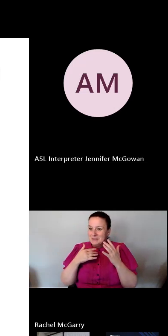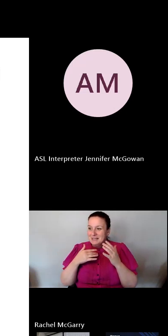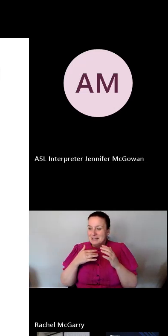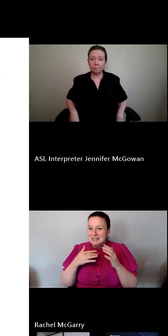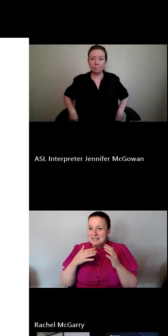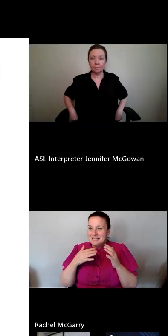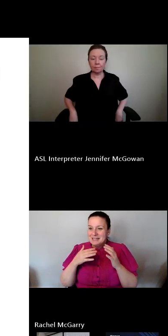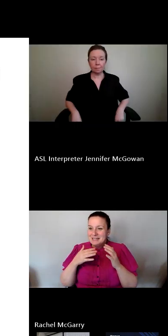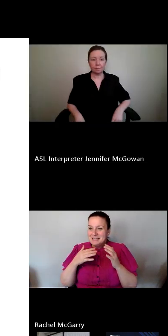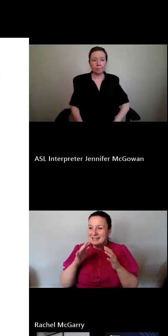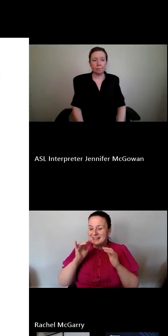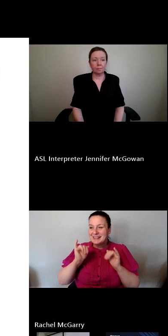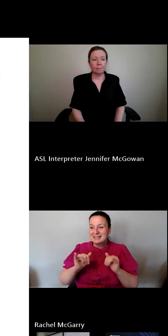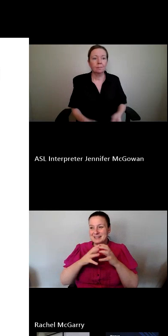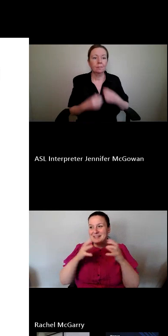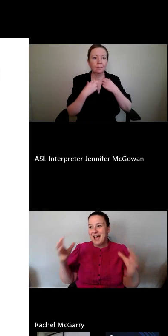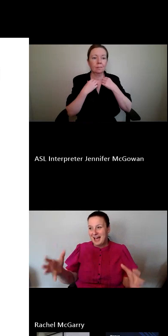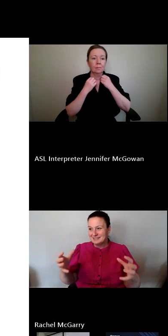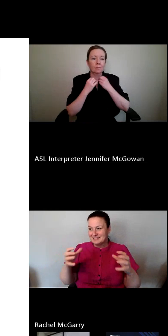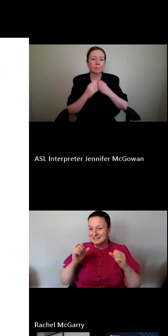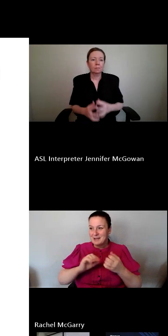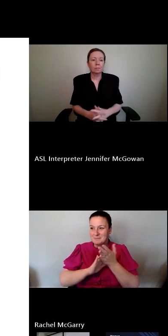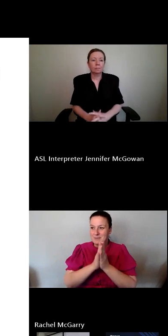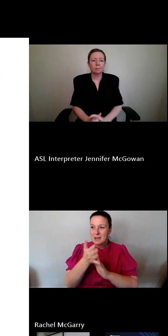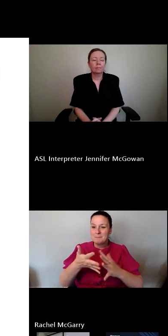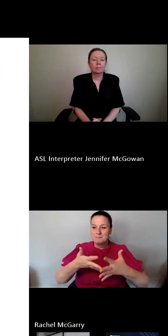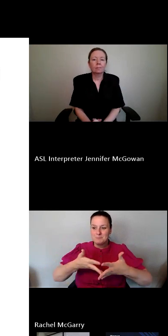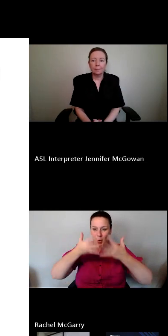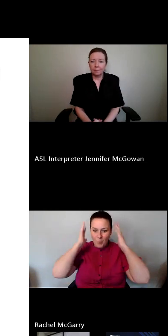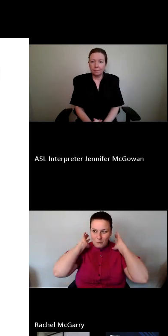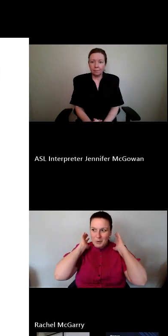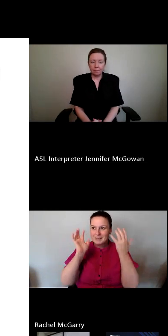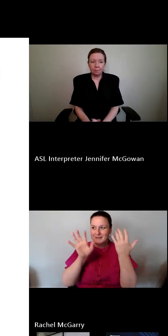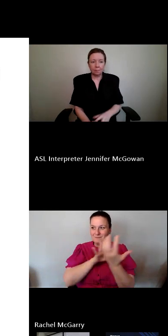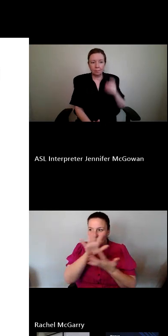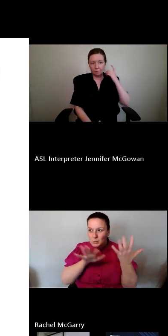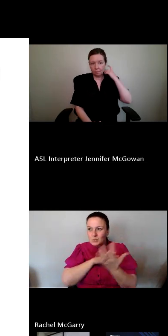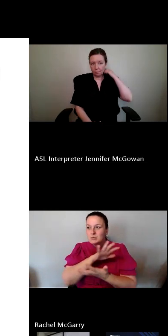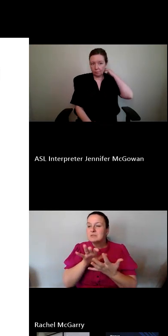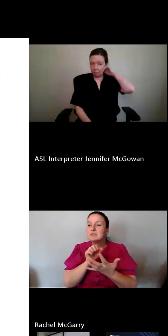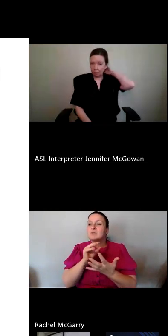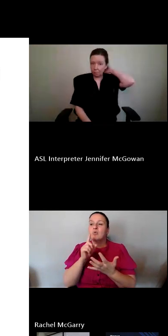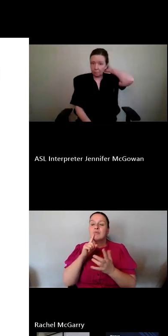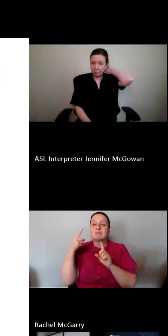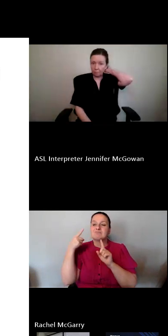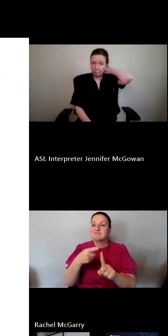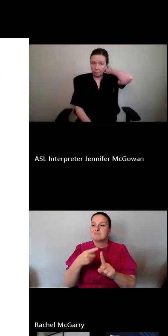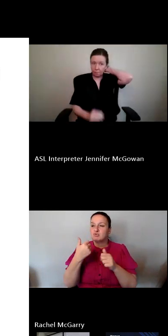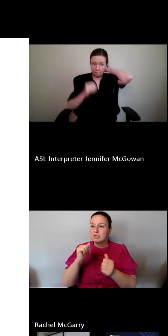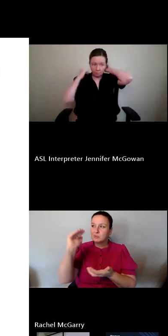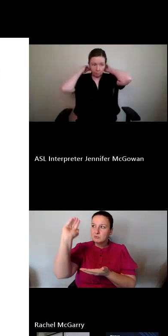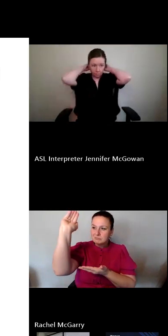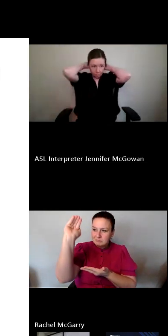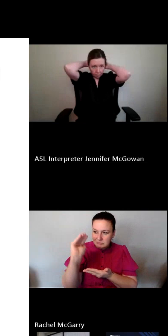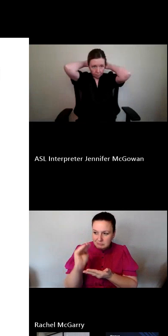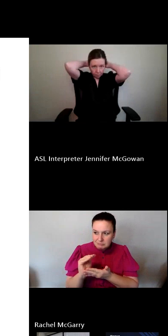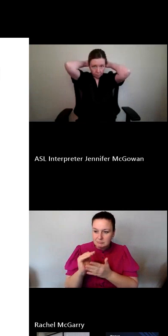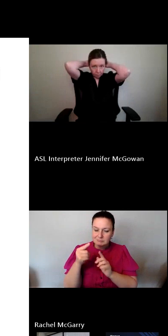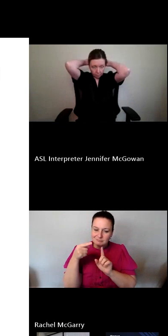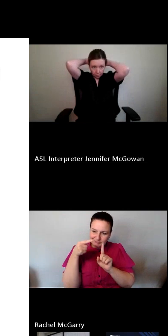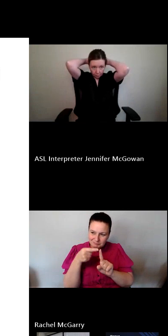with disabilities? It can become confusing, I think. And so we just really want to try to narrow down the amount